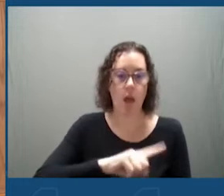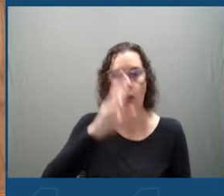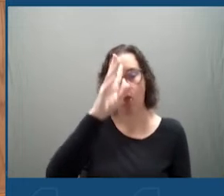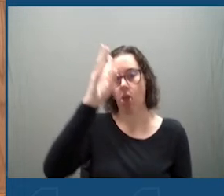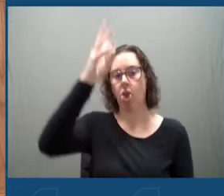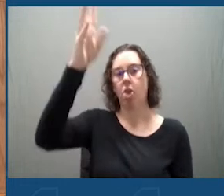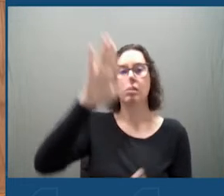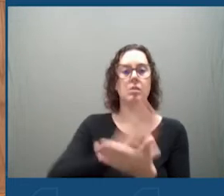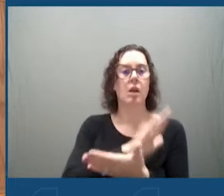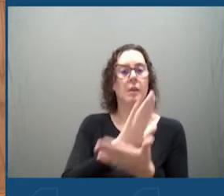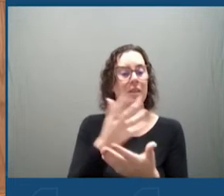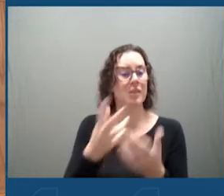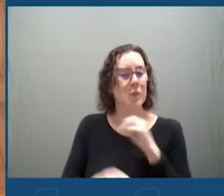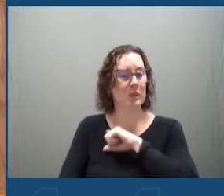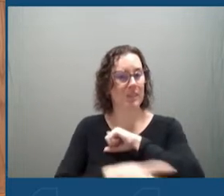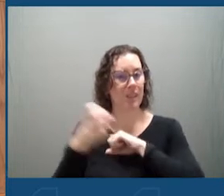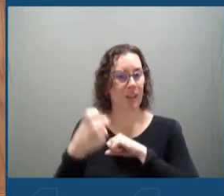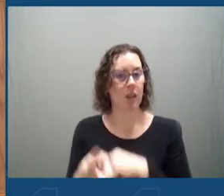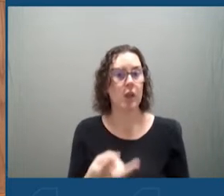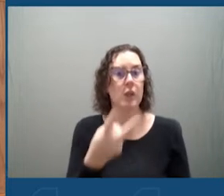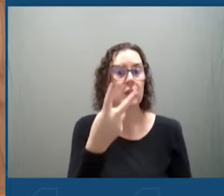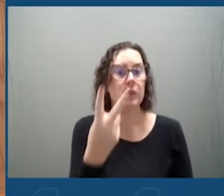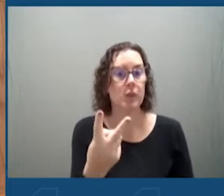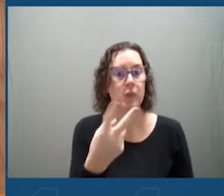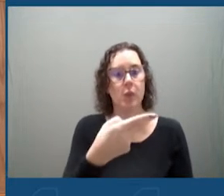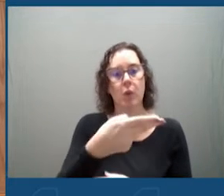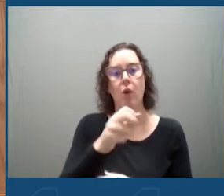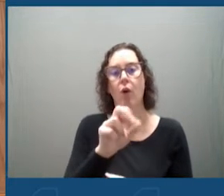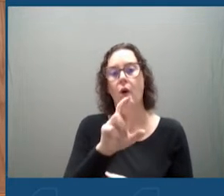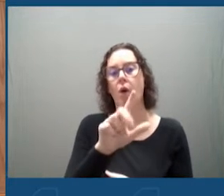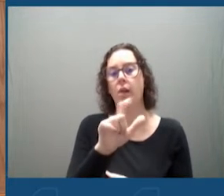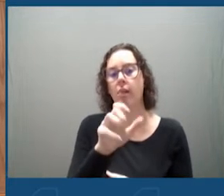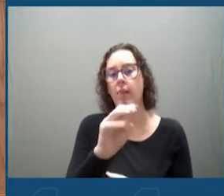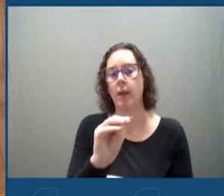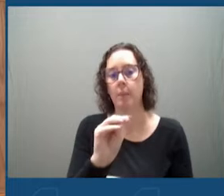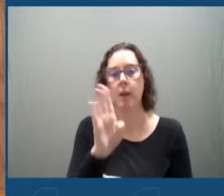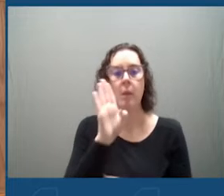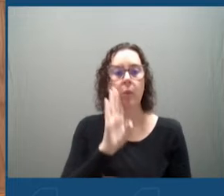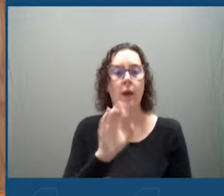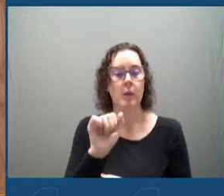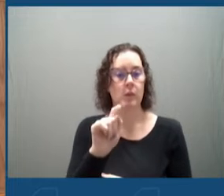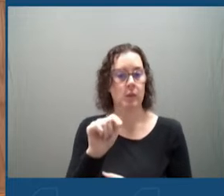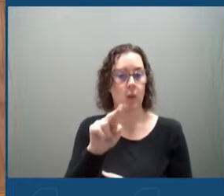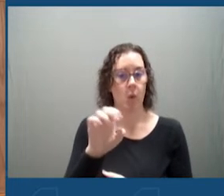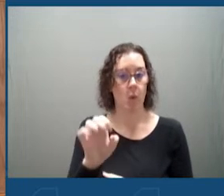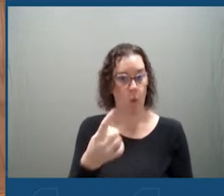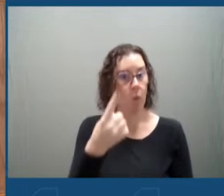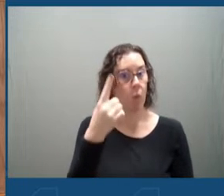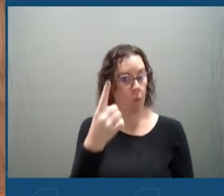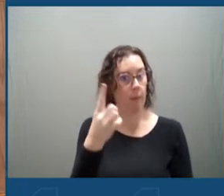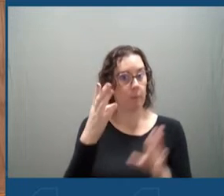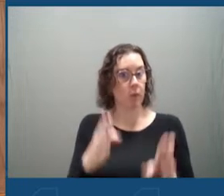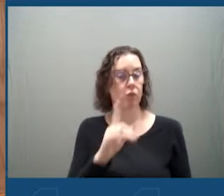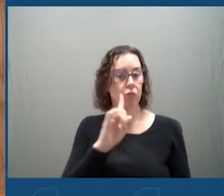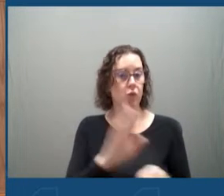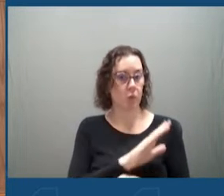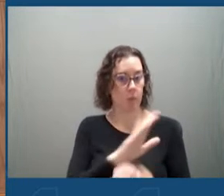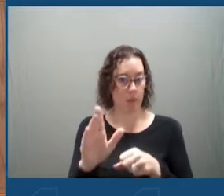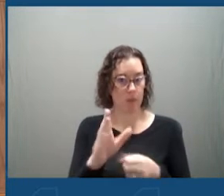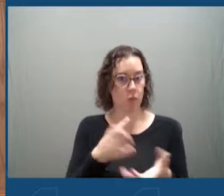to steal 2 Harlem brownstones. And one rightful owner of that brownstone was in a homeless